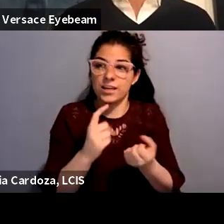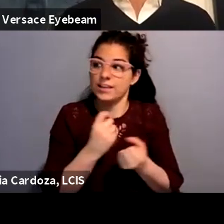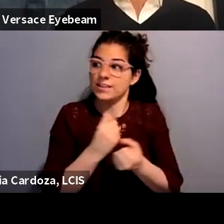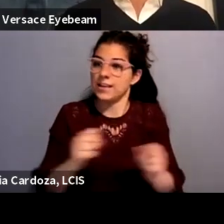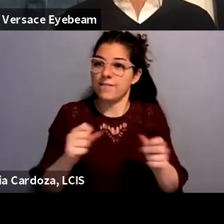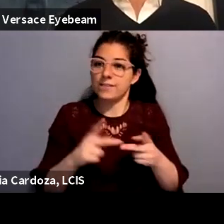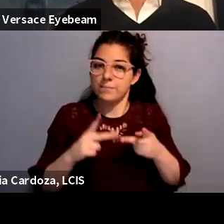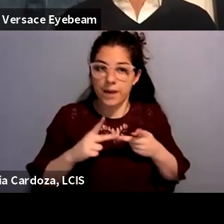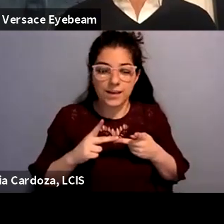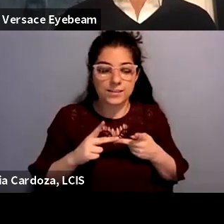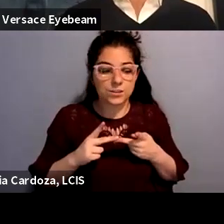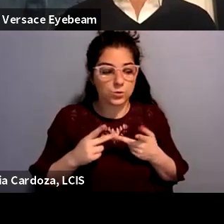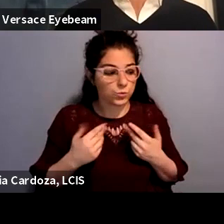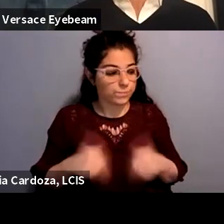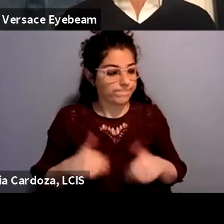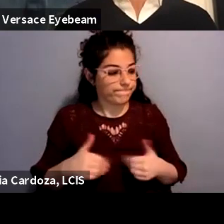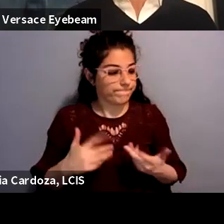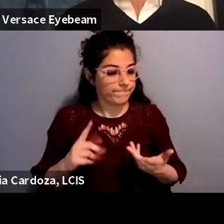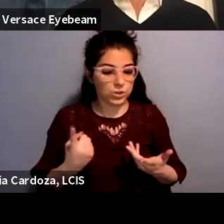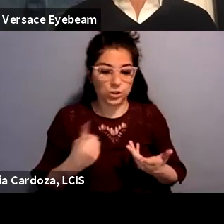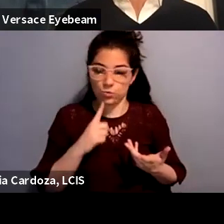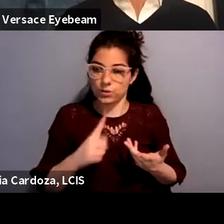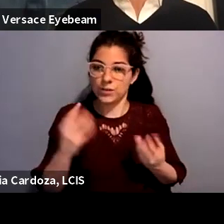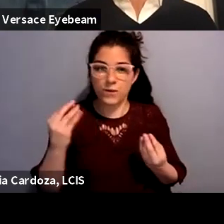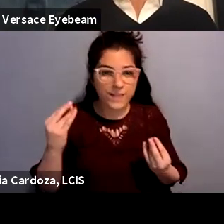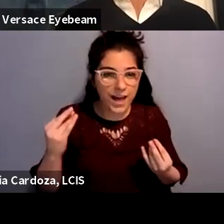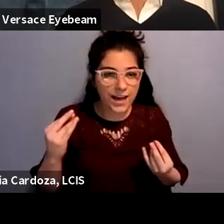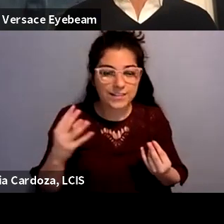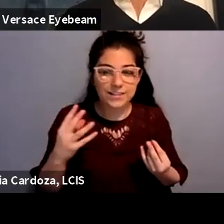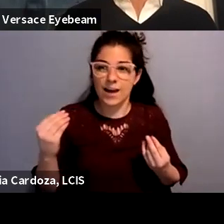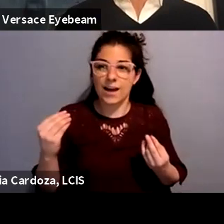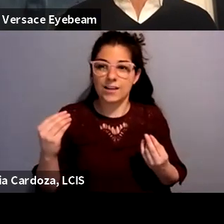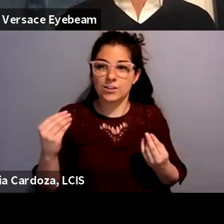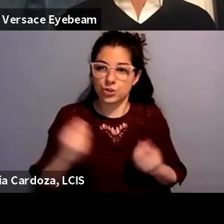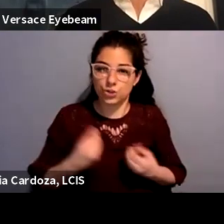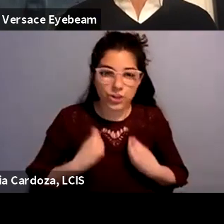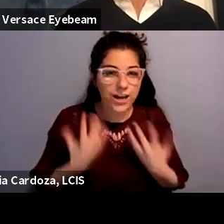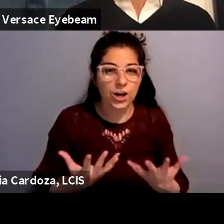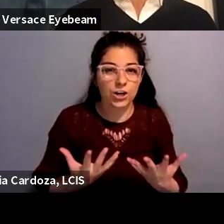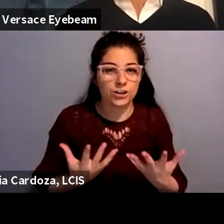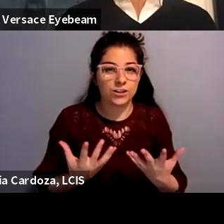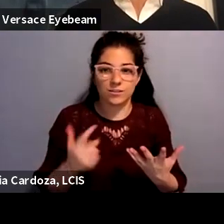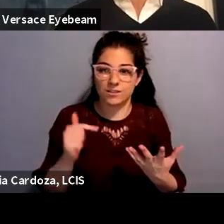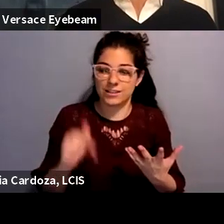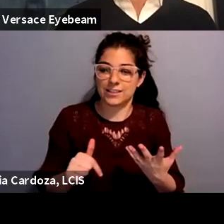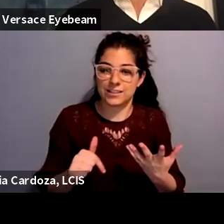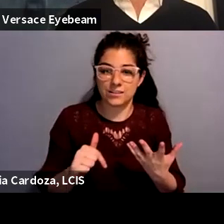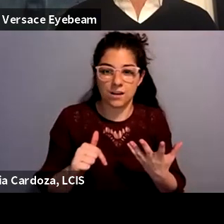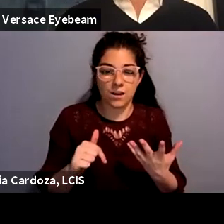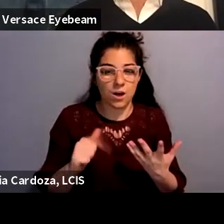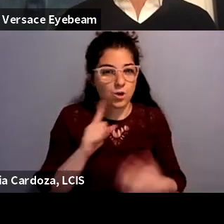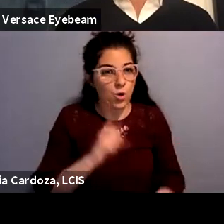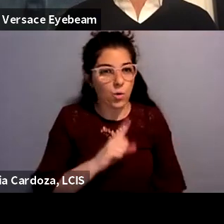really, you know, just really reflect and really just share this is a really lonely place